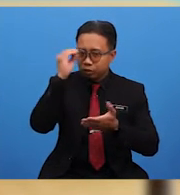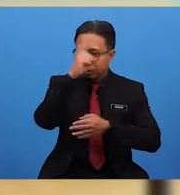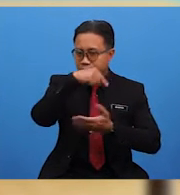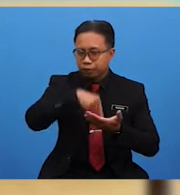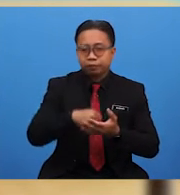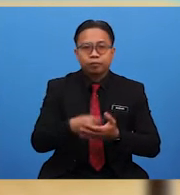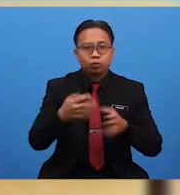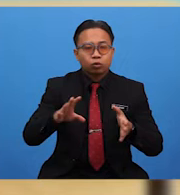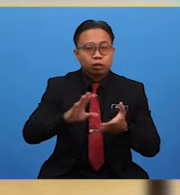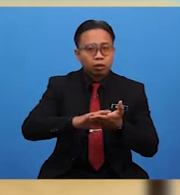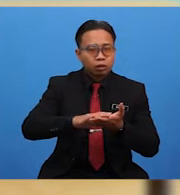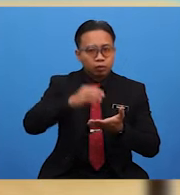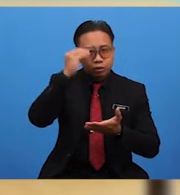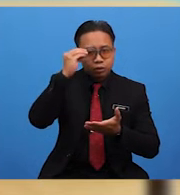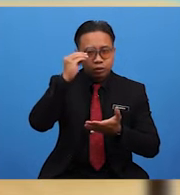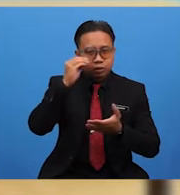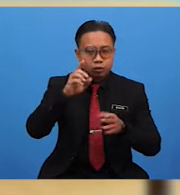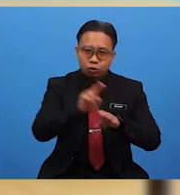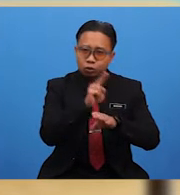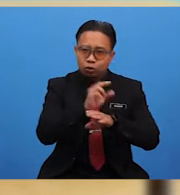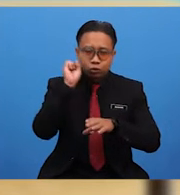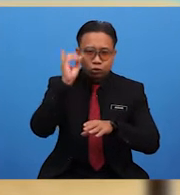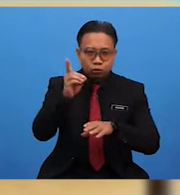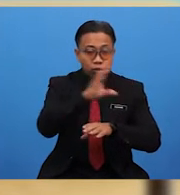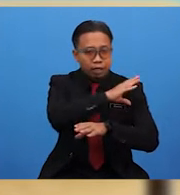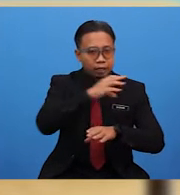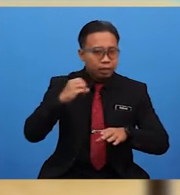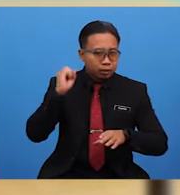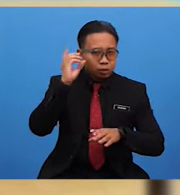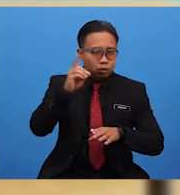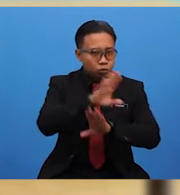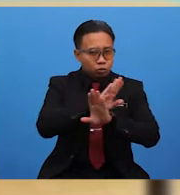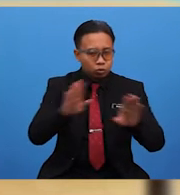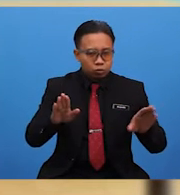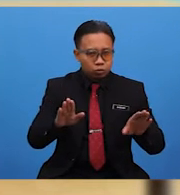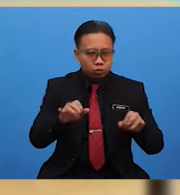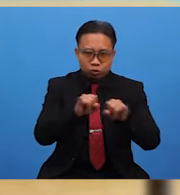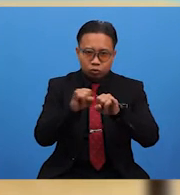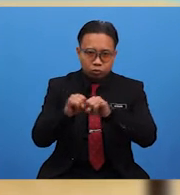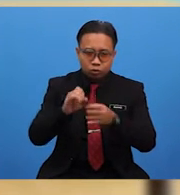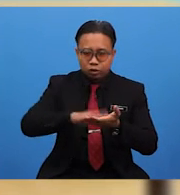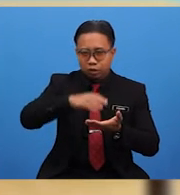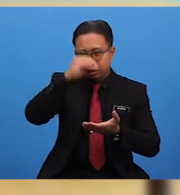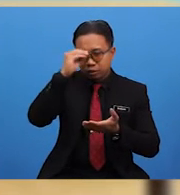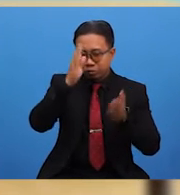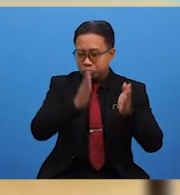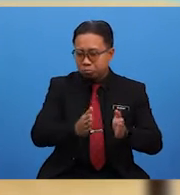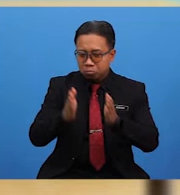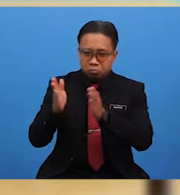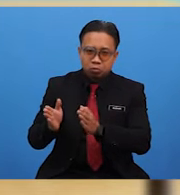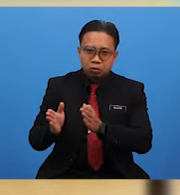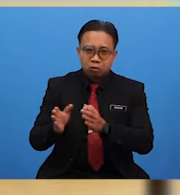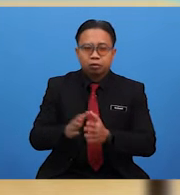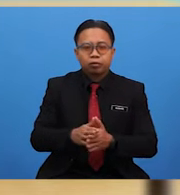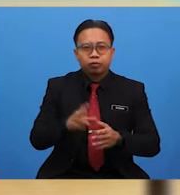You have learned how to use should and should not. You have also learned how to position these modal